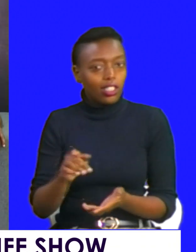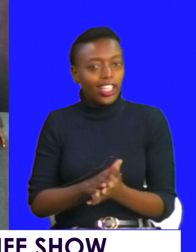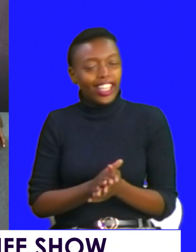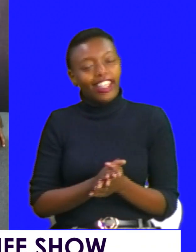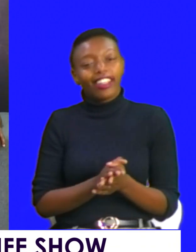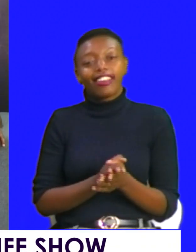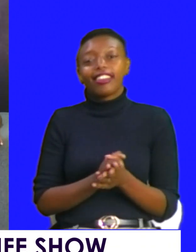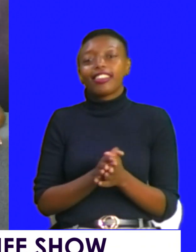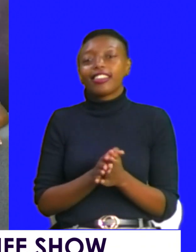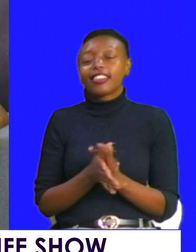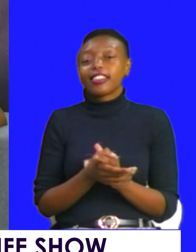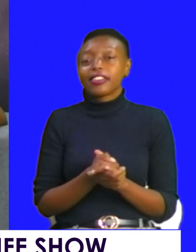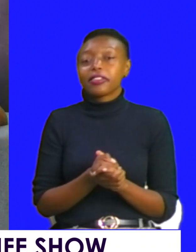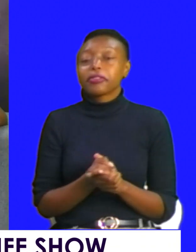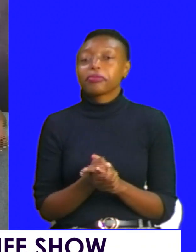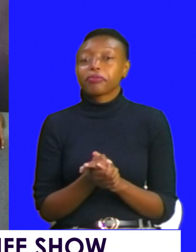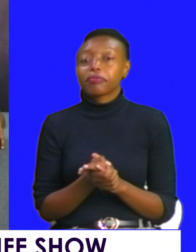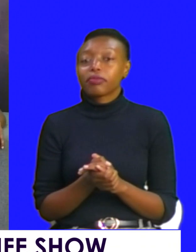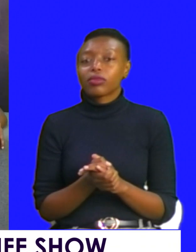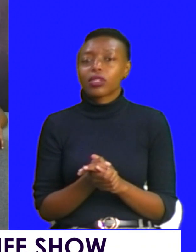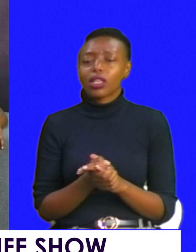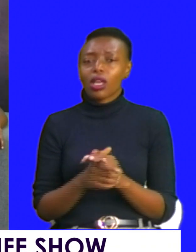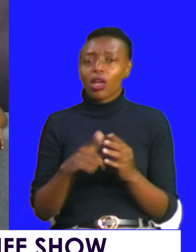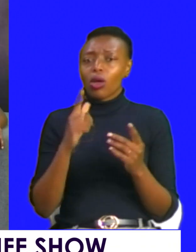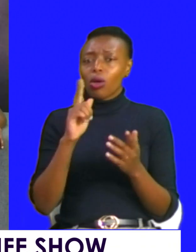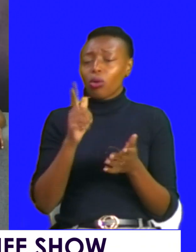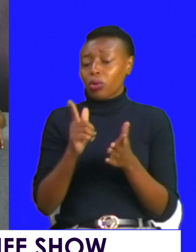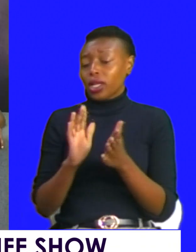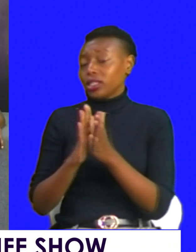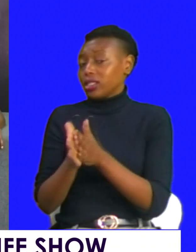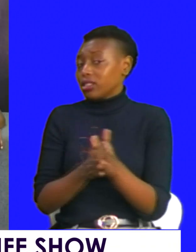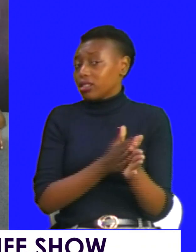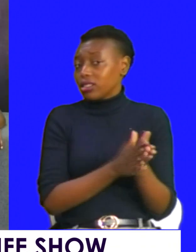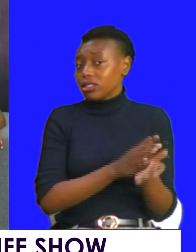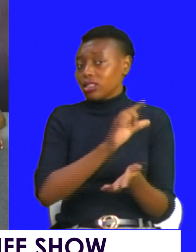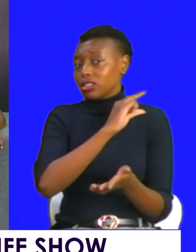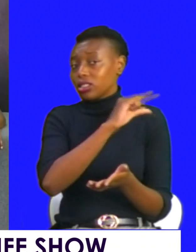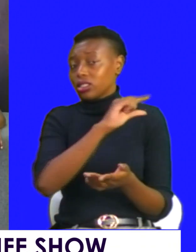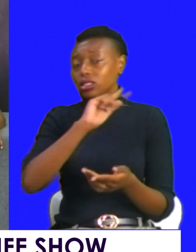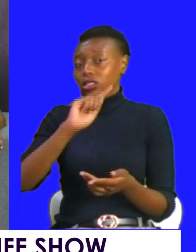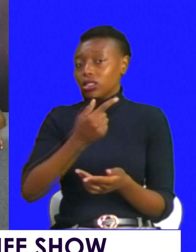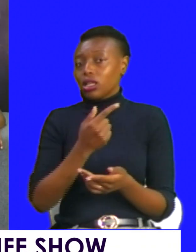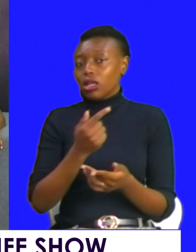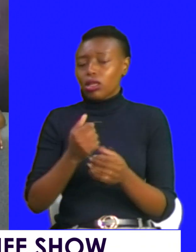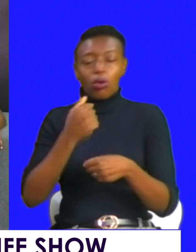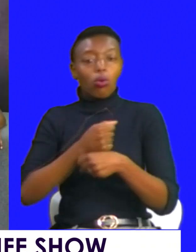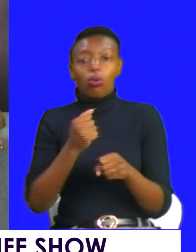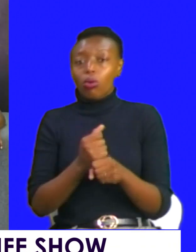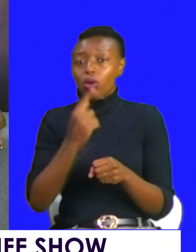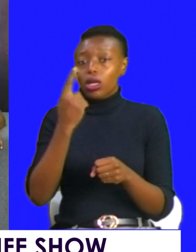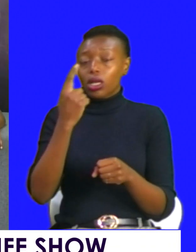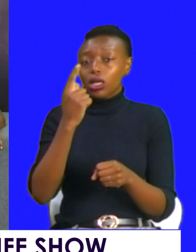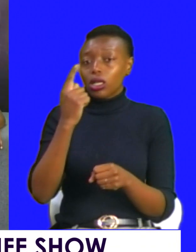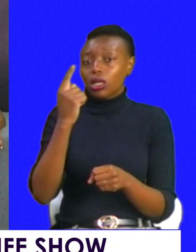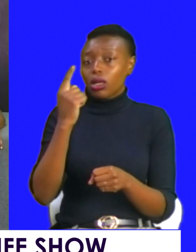because after Z there's no other letter. But Yeah. one interesting thing about the Gen Zs is that they don't work in one job. You